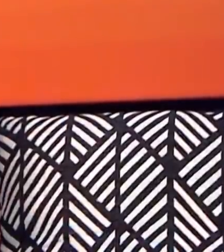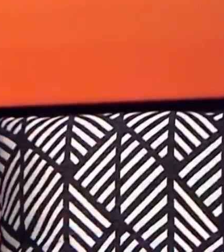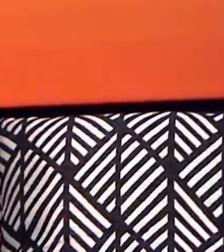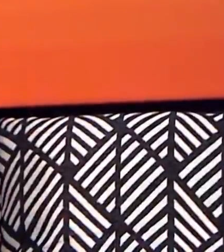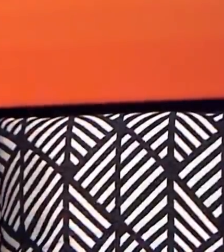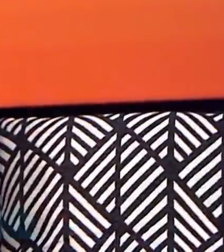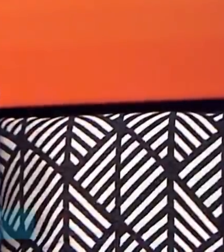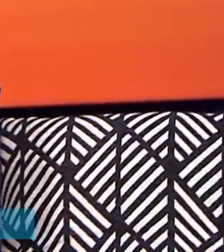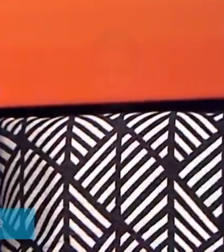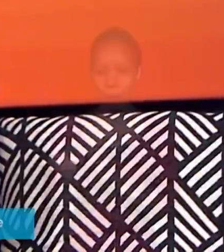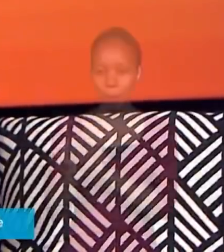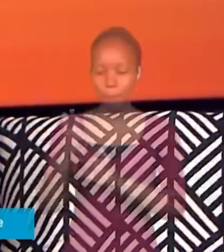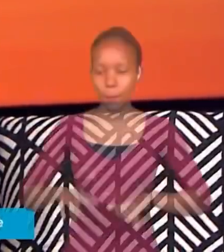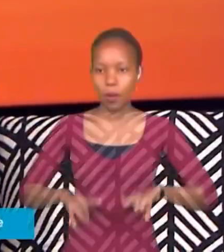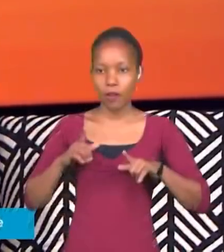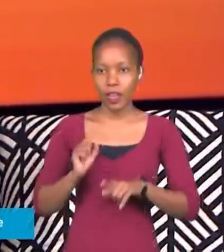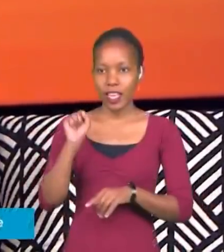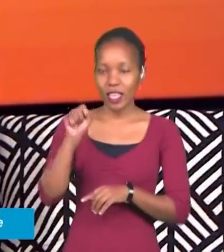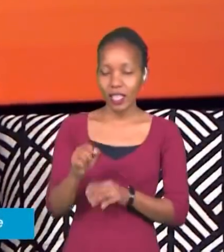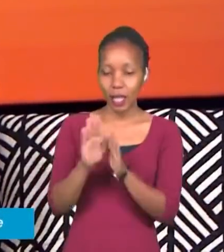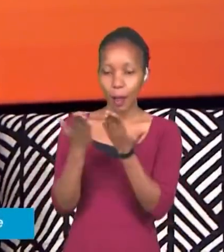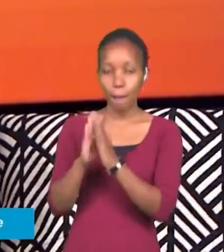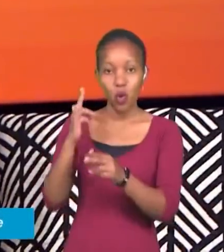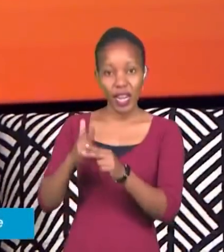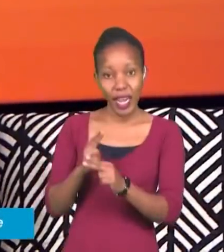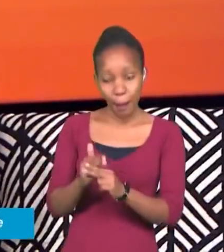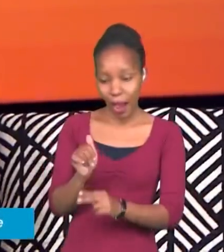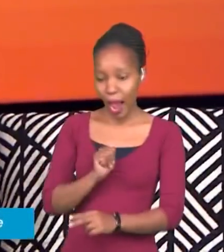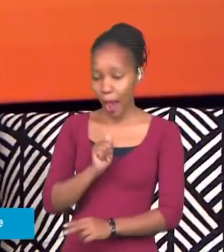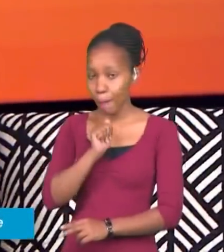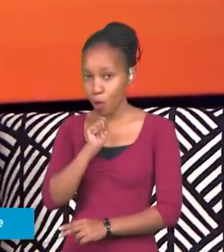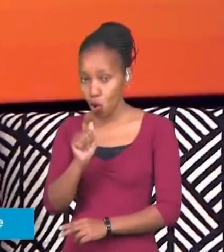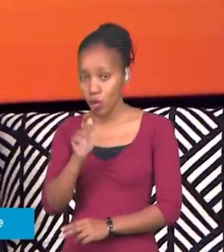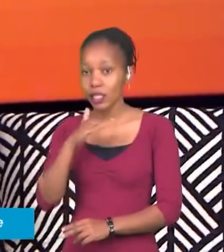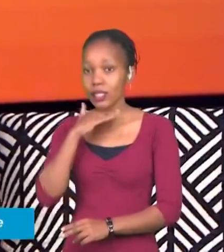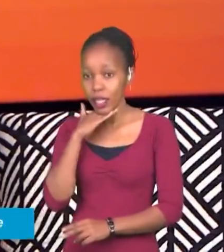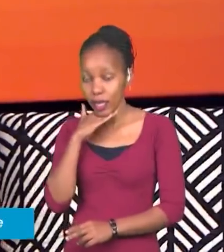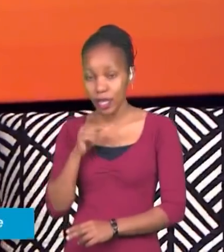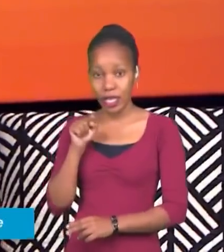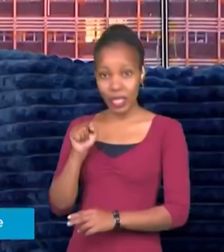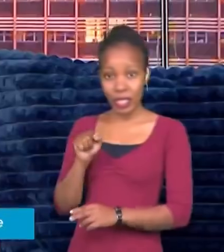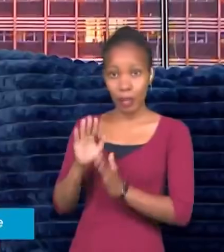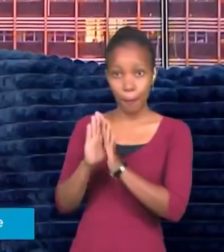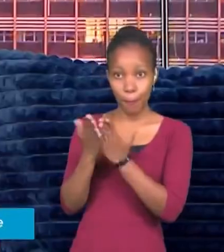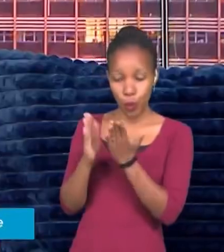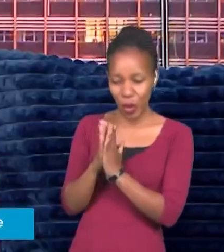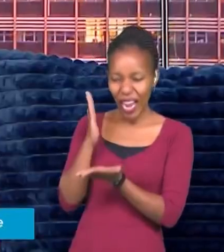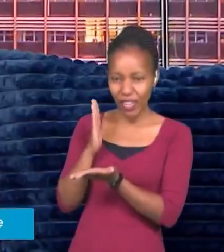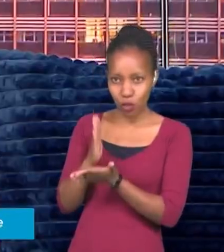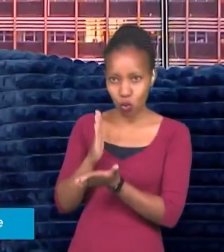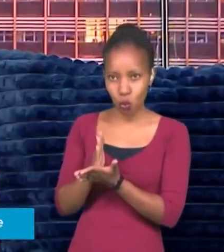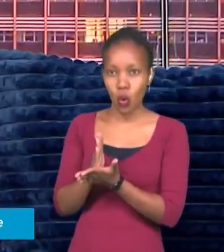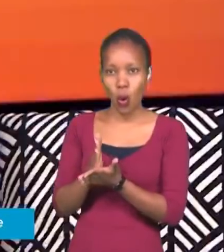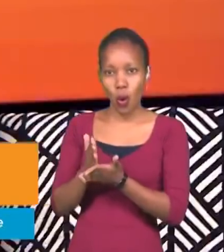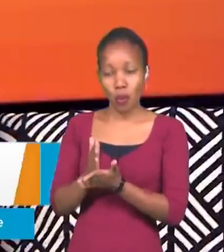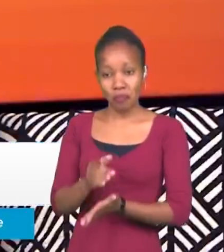Welcome back to Morning Live. Yes, I'm Not Dead, a book written by Joyce Kimotho. And from this, it's actually a true personal